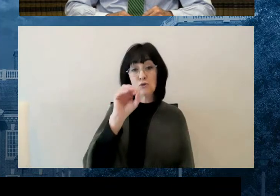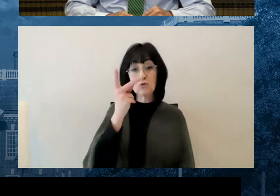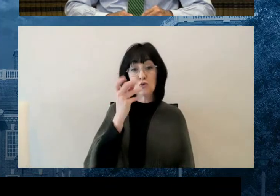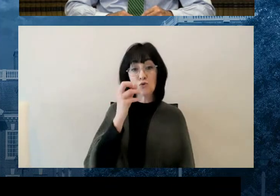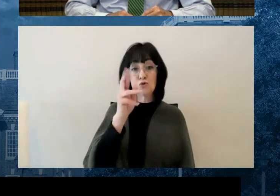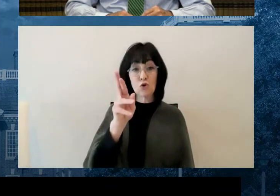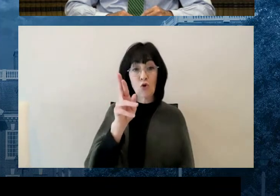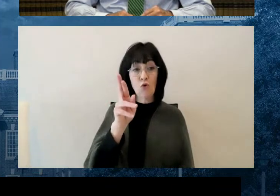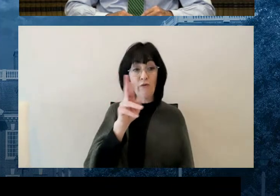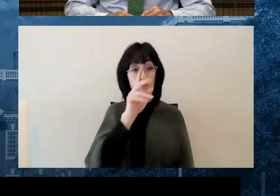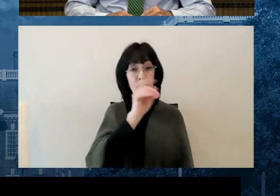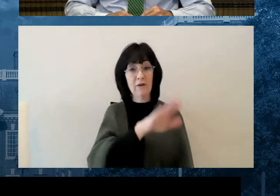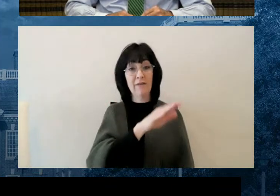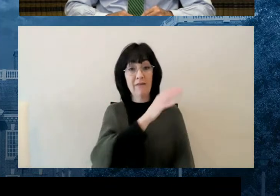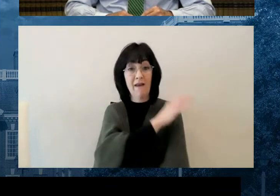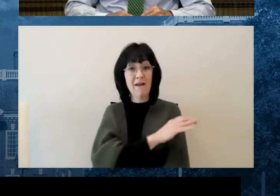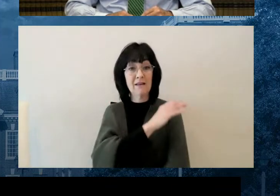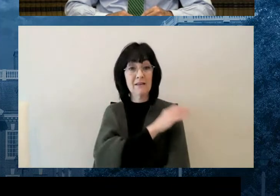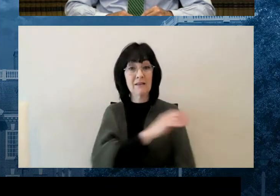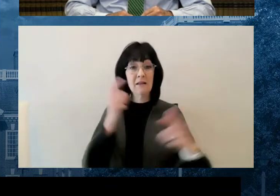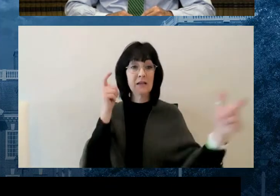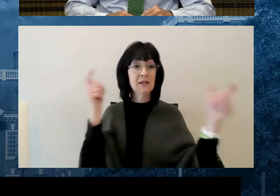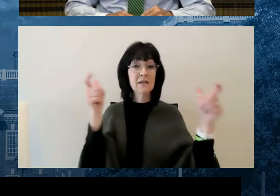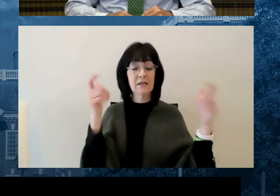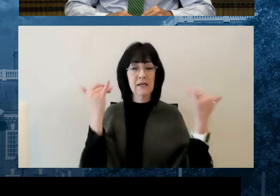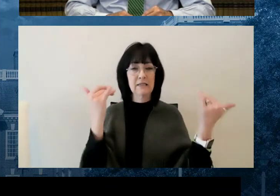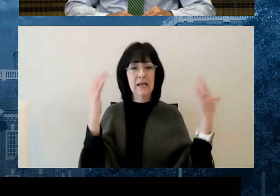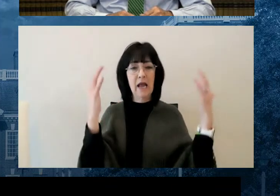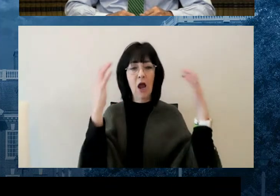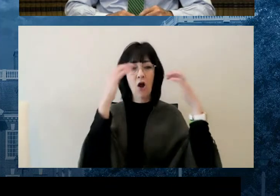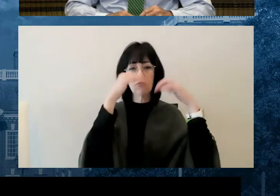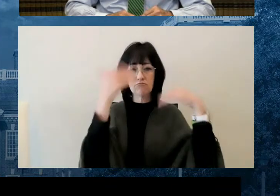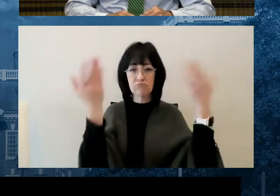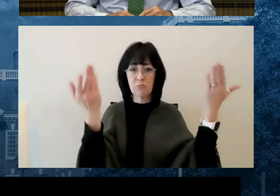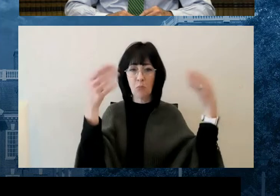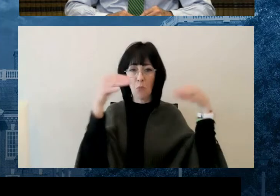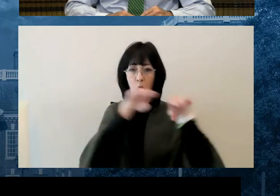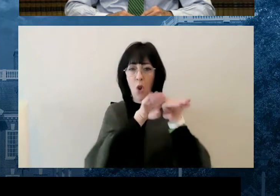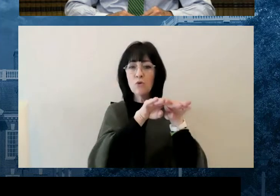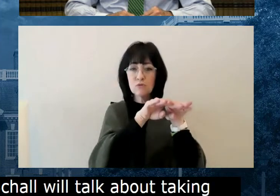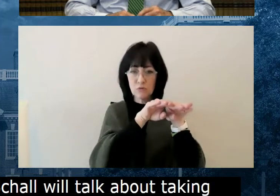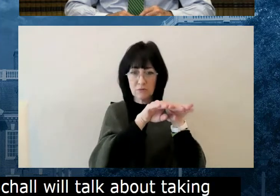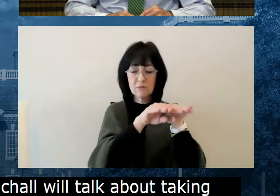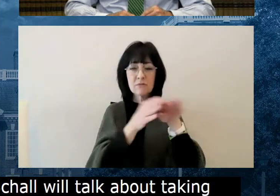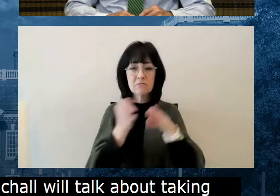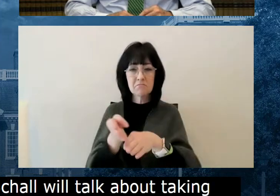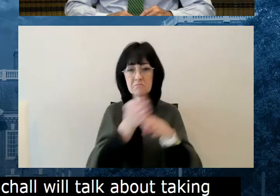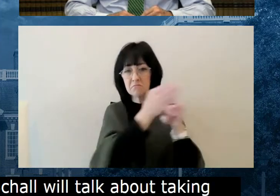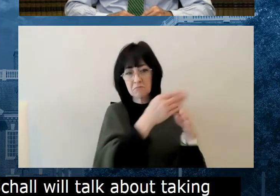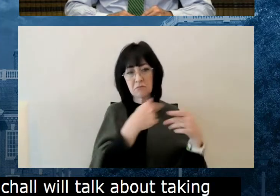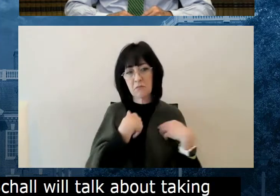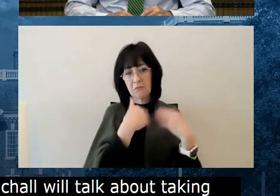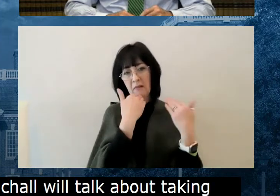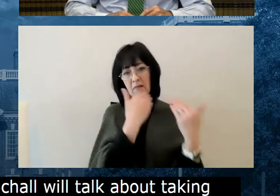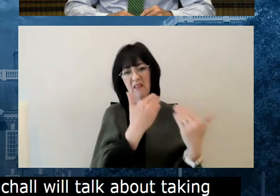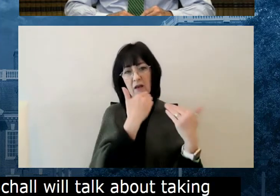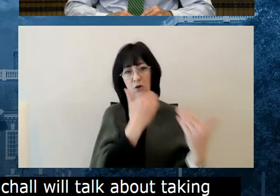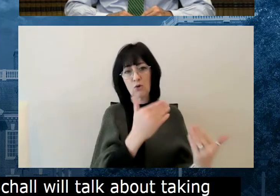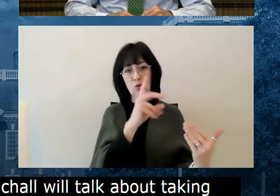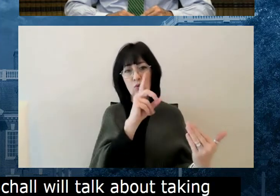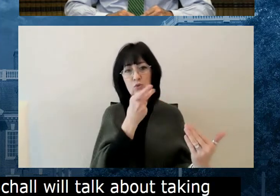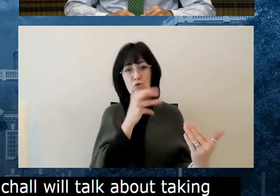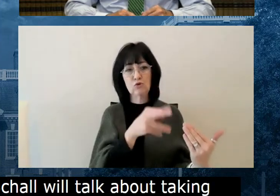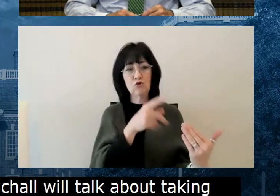large vaccination clinic at Dover Downs Speedway. And again, thanks to all our partners and the Speedway itself. for making that